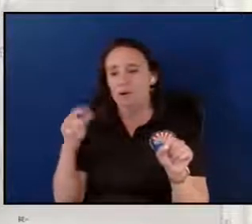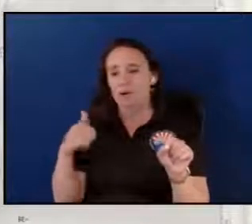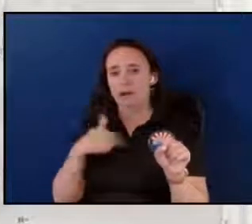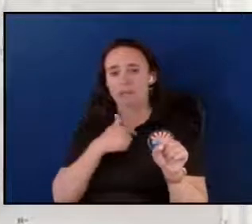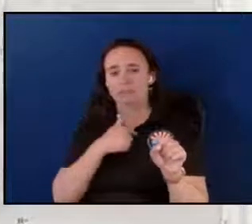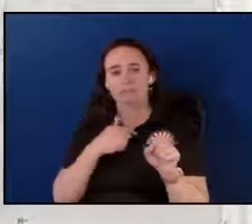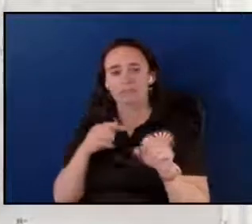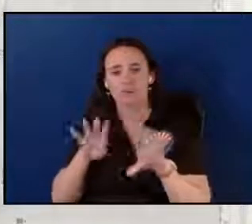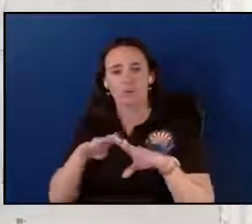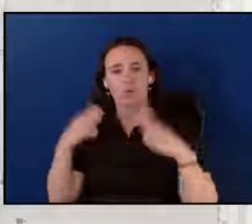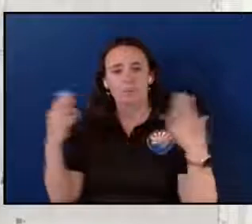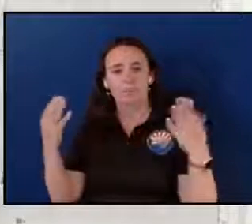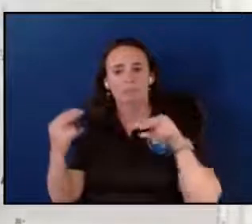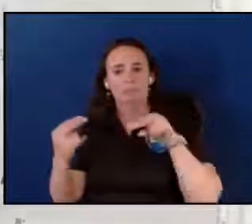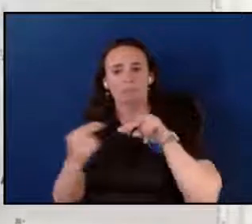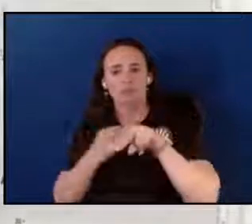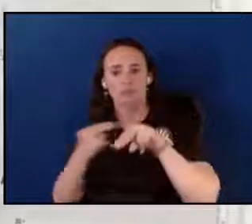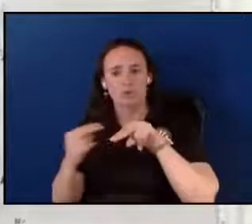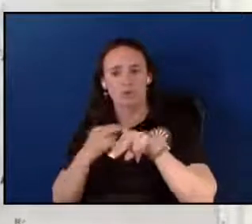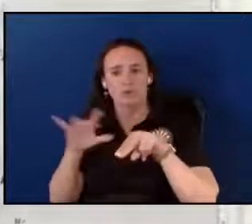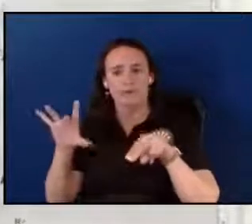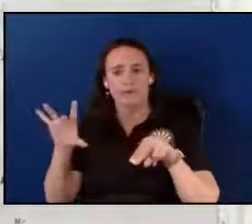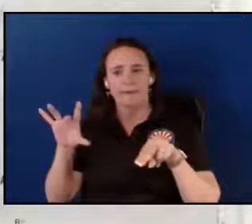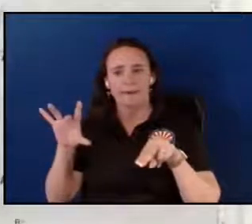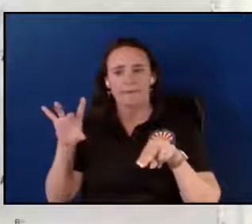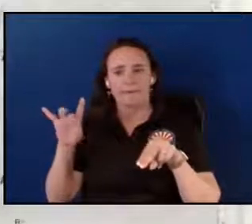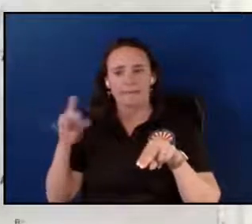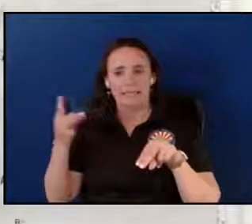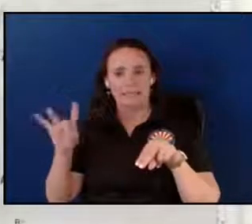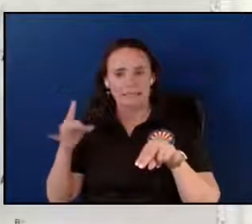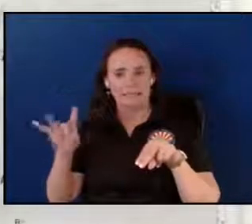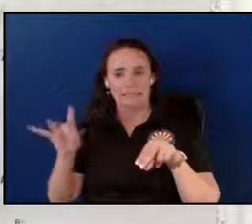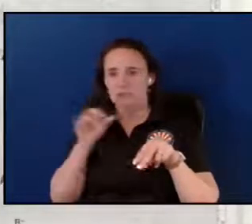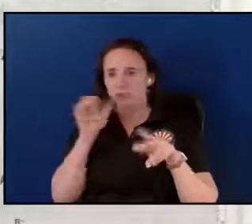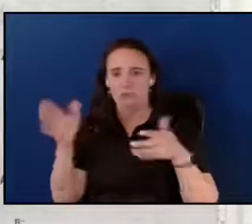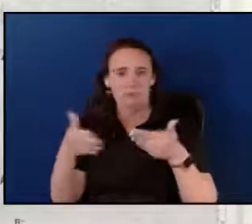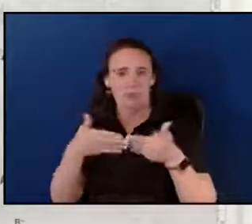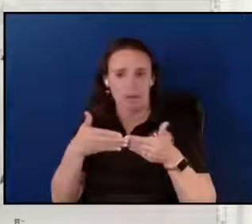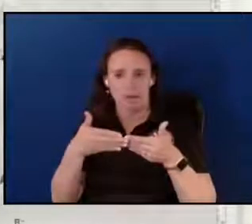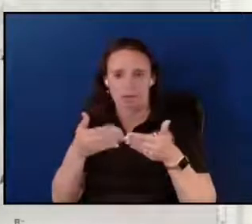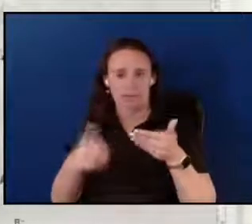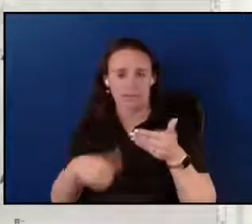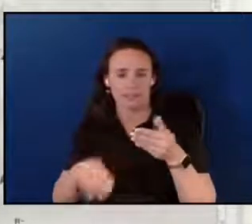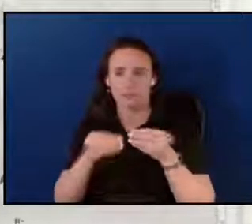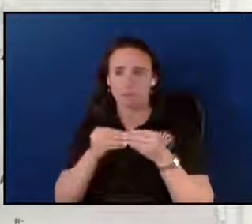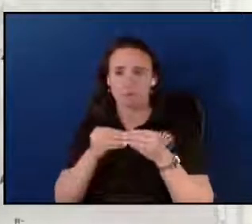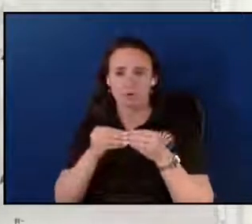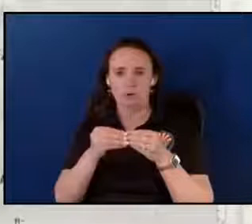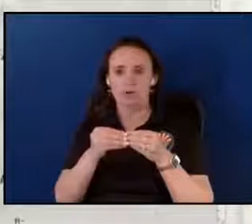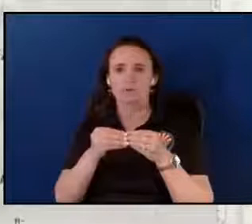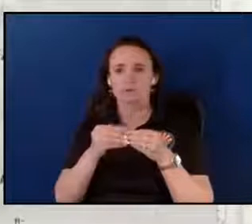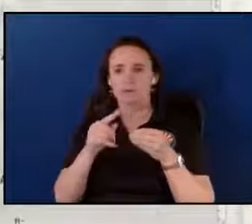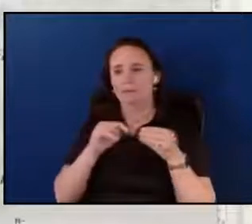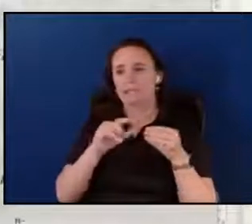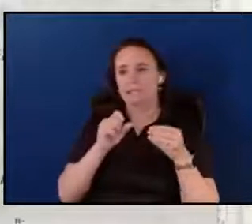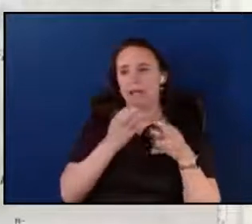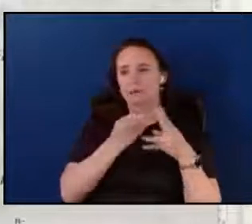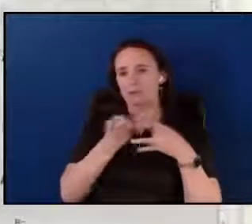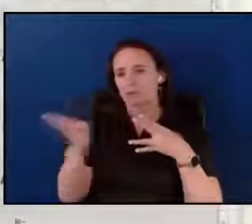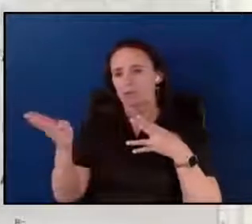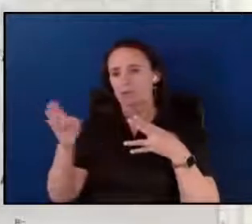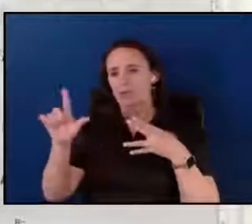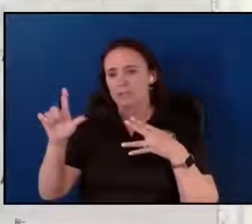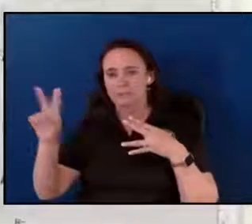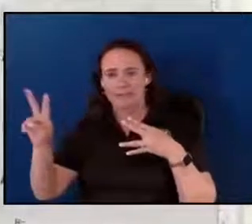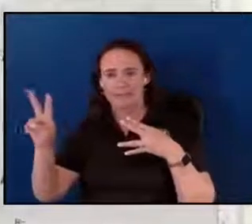of 518. So there's no longer a roadblock right there. So 518 from Taos all the way through Las Vegas is currently available